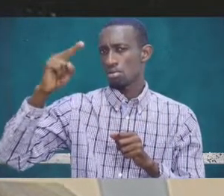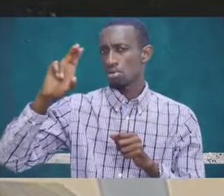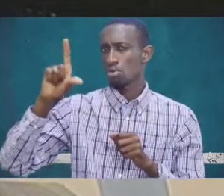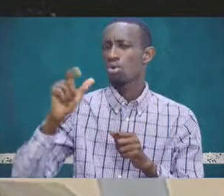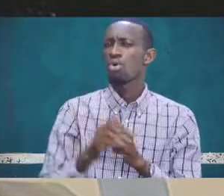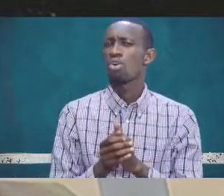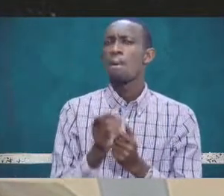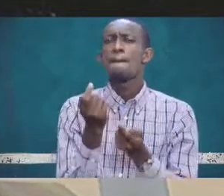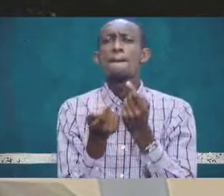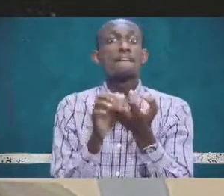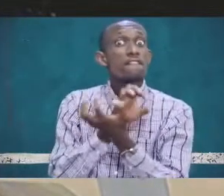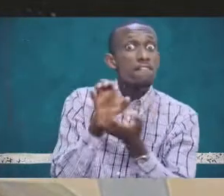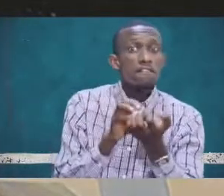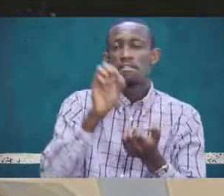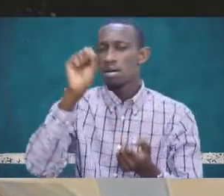of the colorless gas.